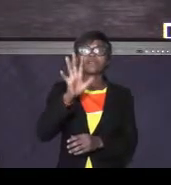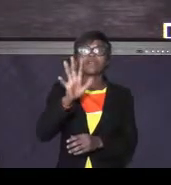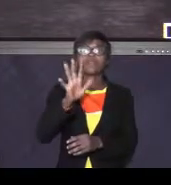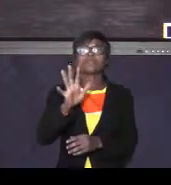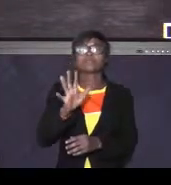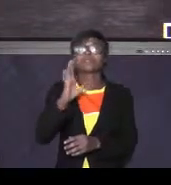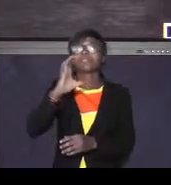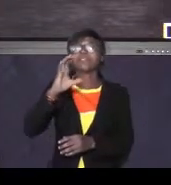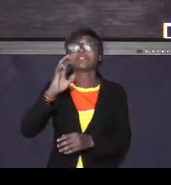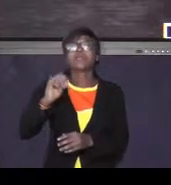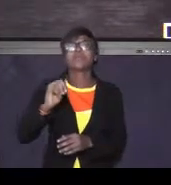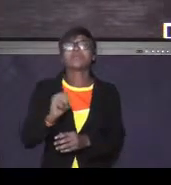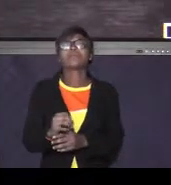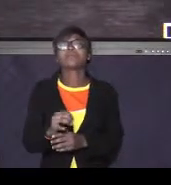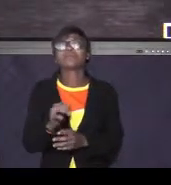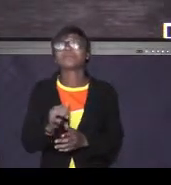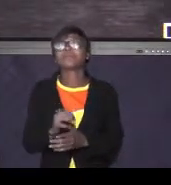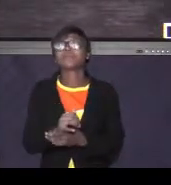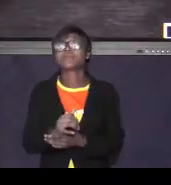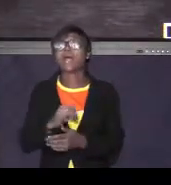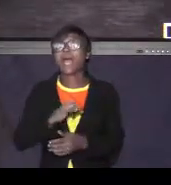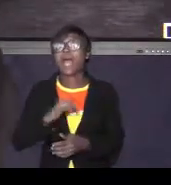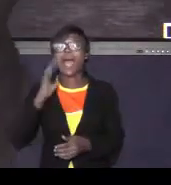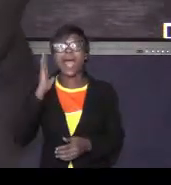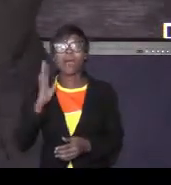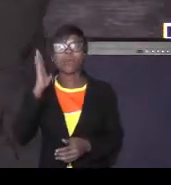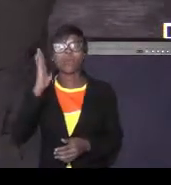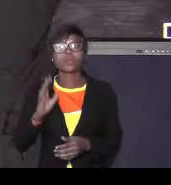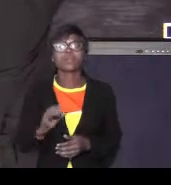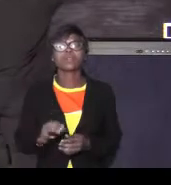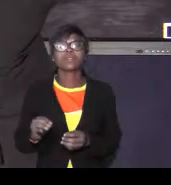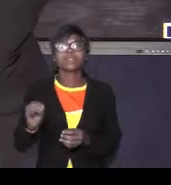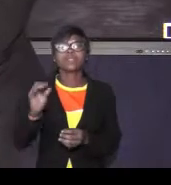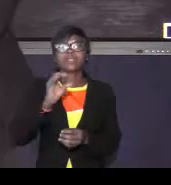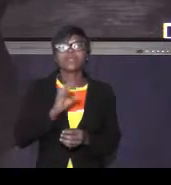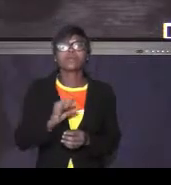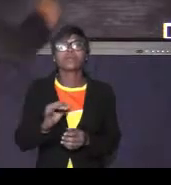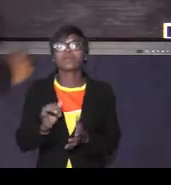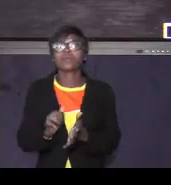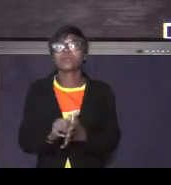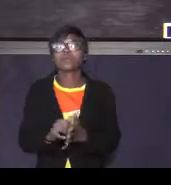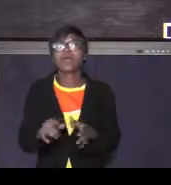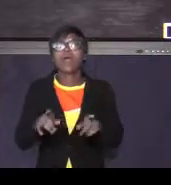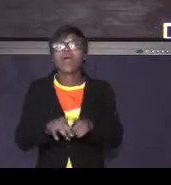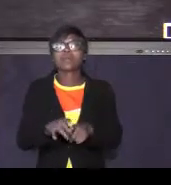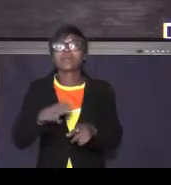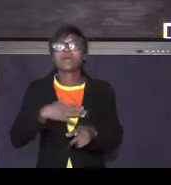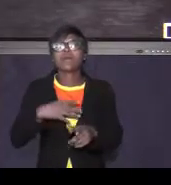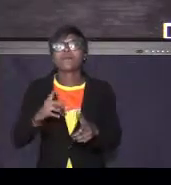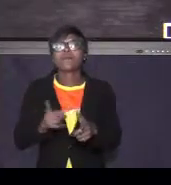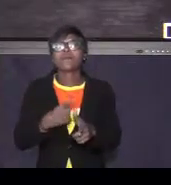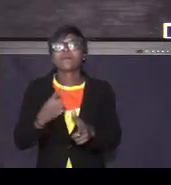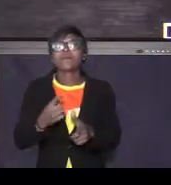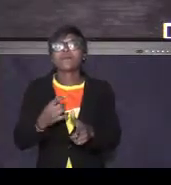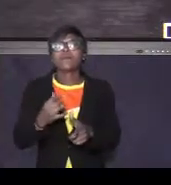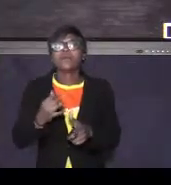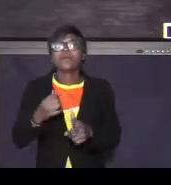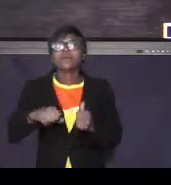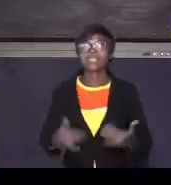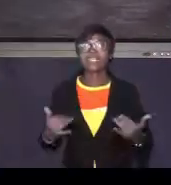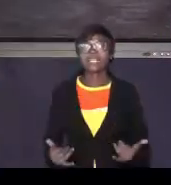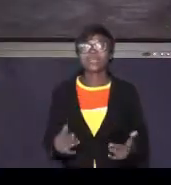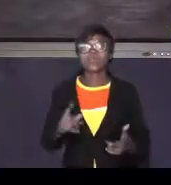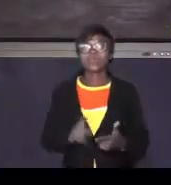centimeters squares. Obviously, that is about right. So I will circle this as my first area for the first